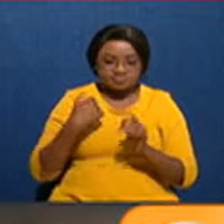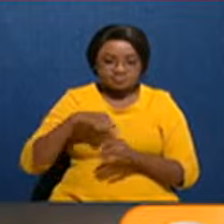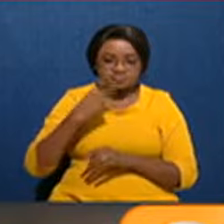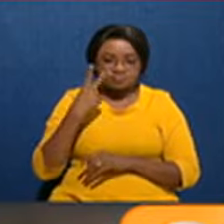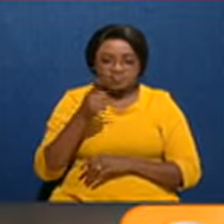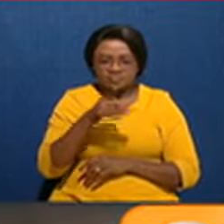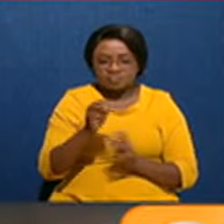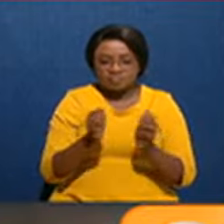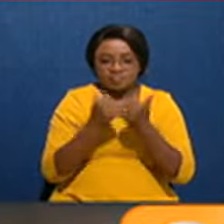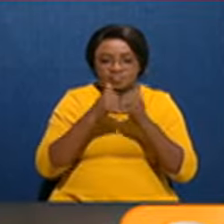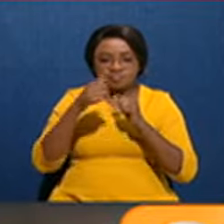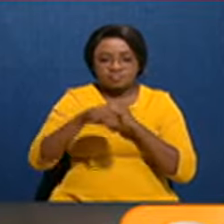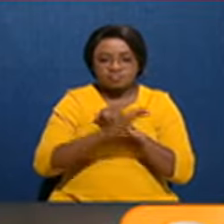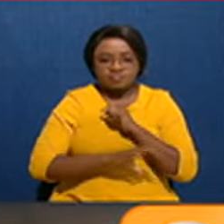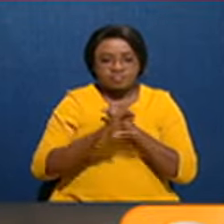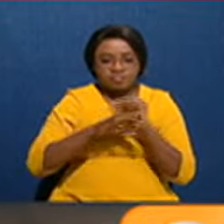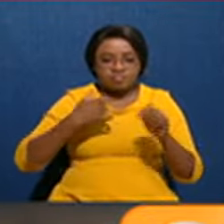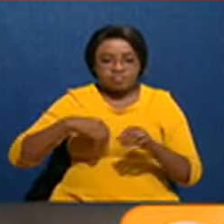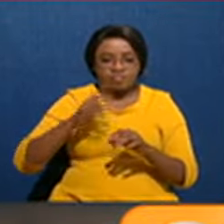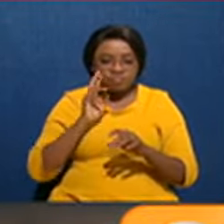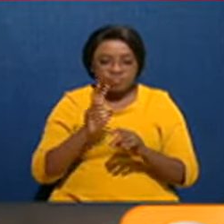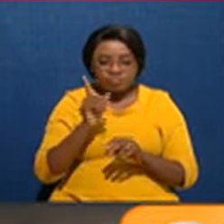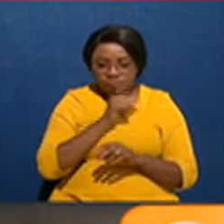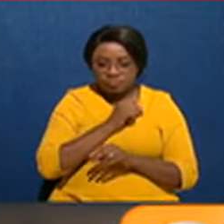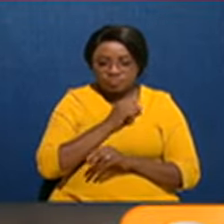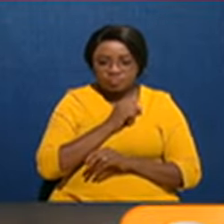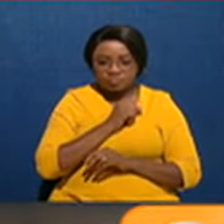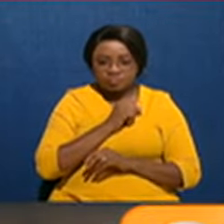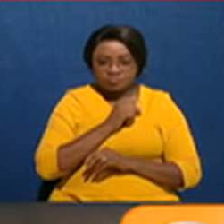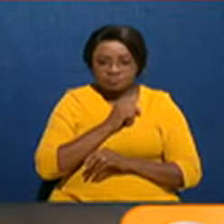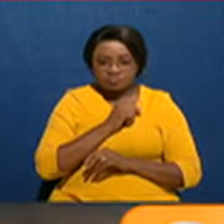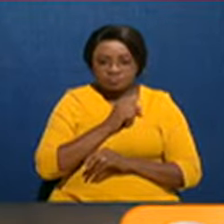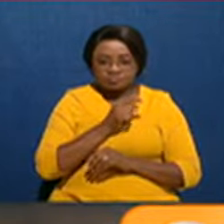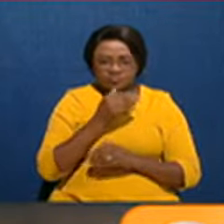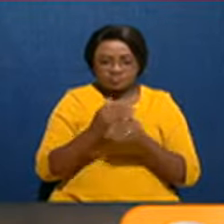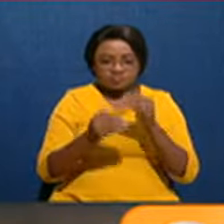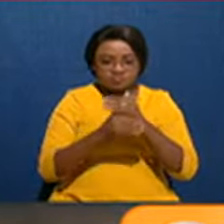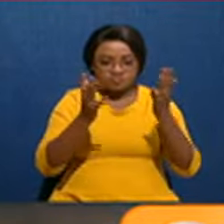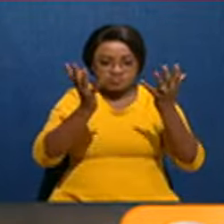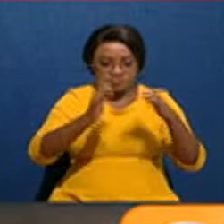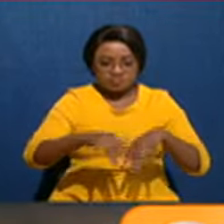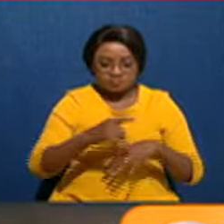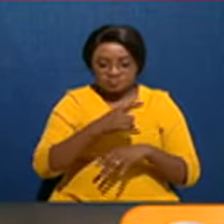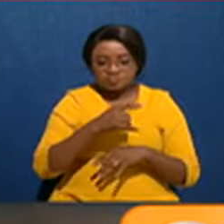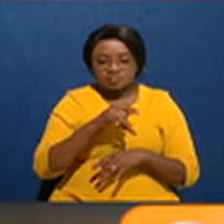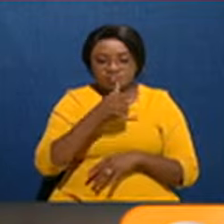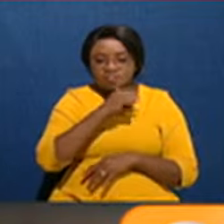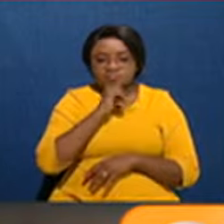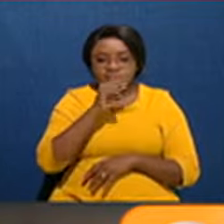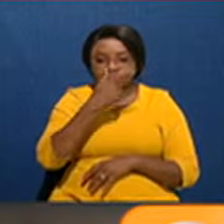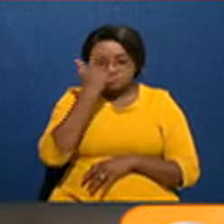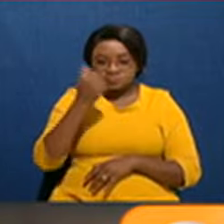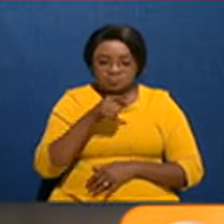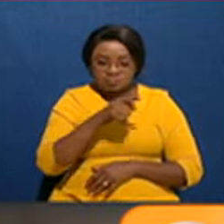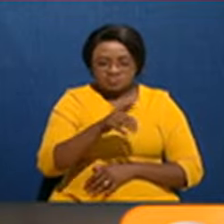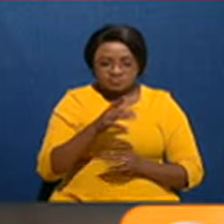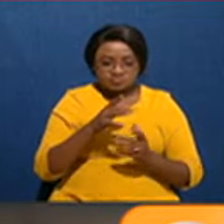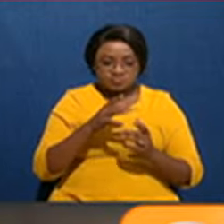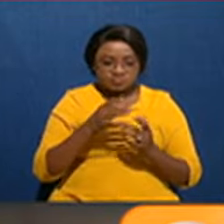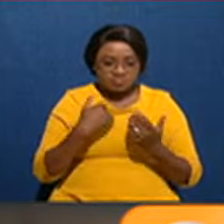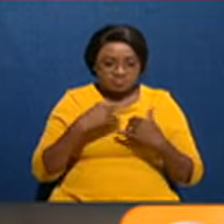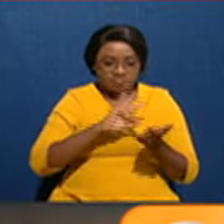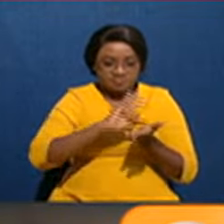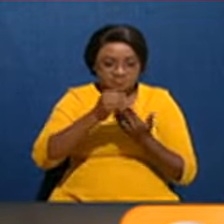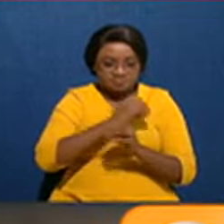buildings collapsing because the developer, not because of lacking funds, but choosing not to employ qualified engineers.